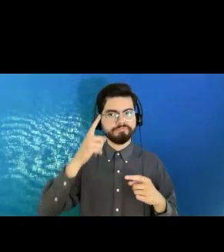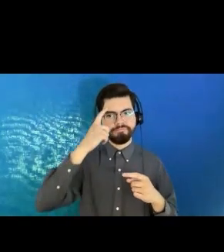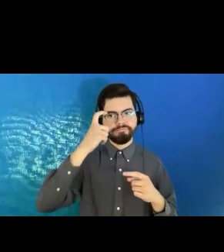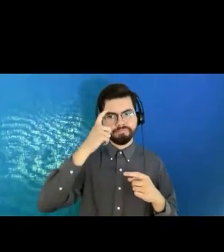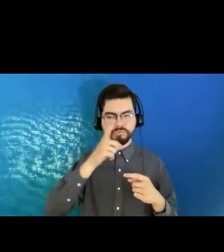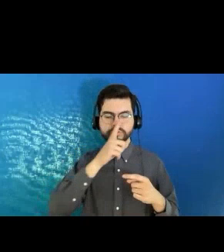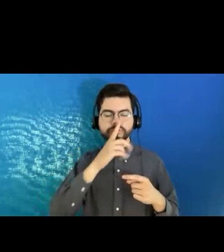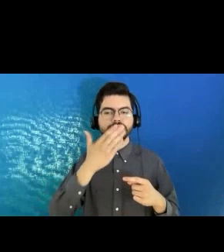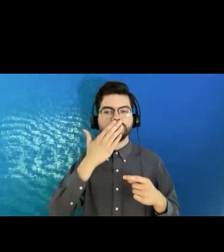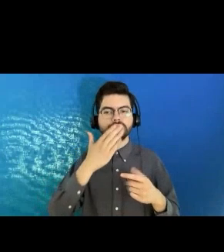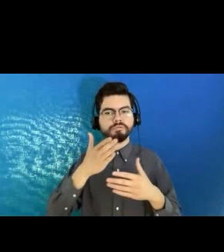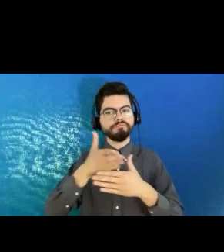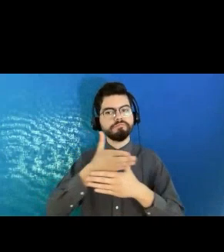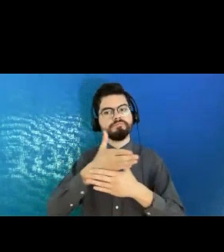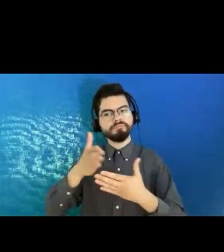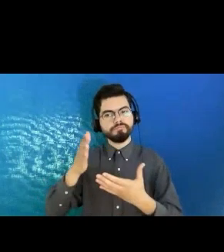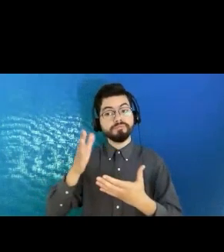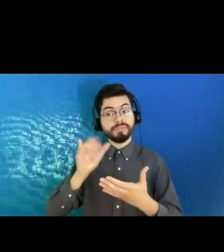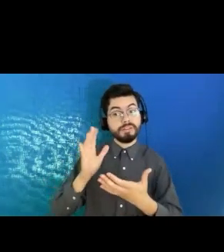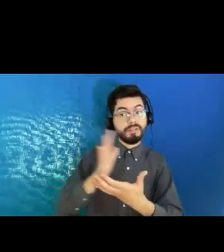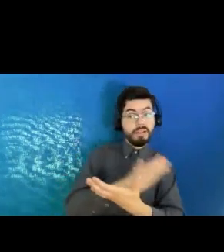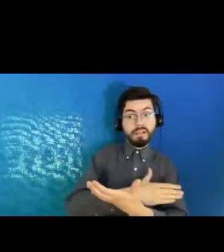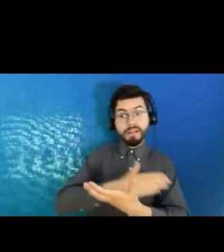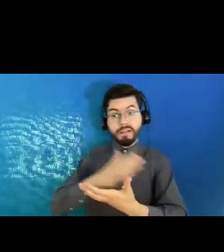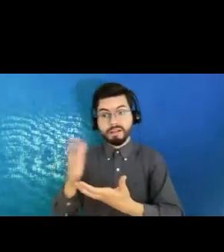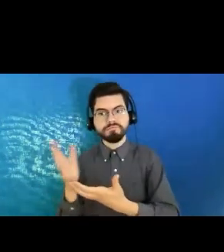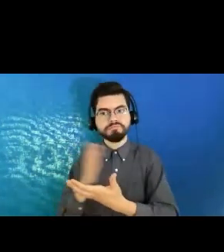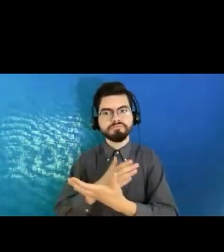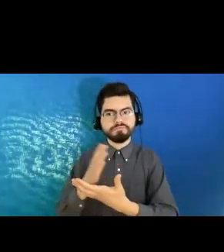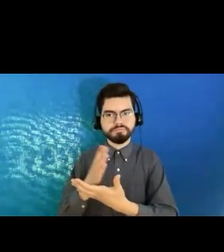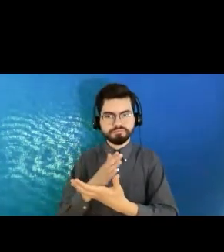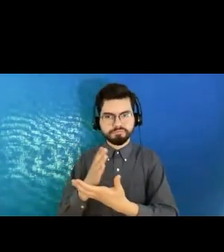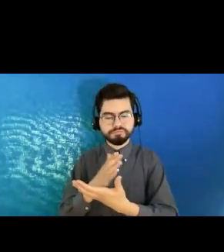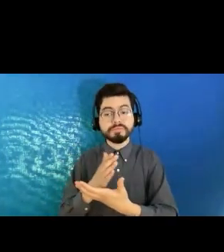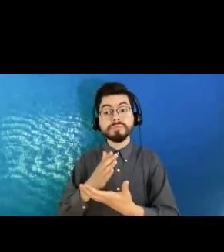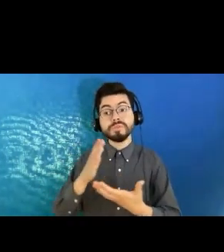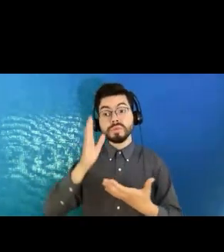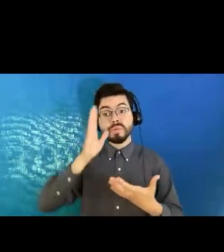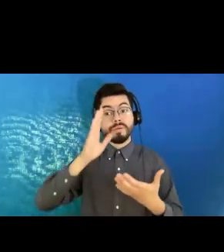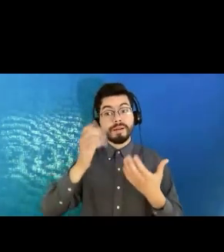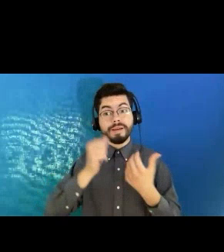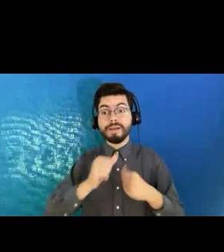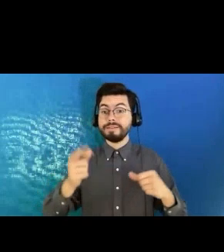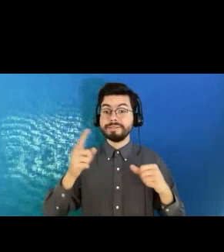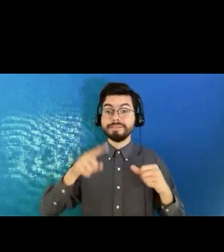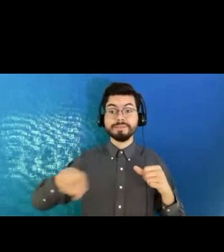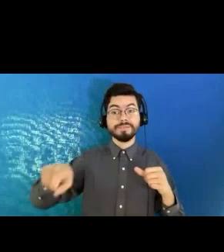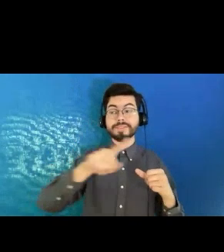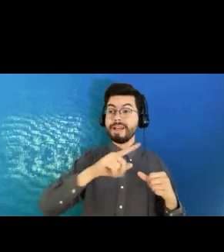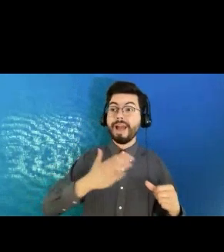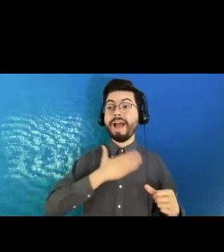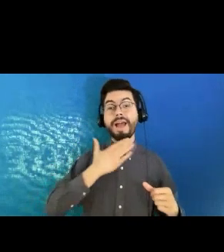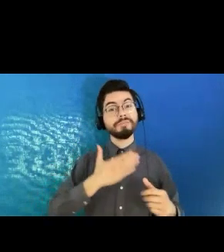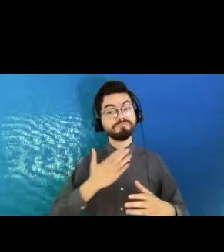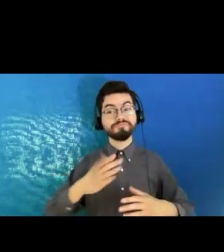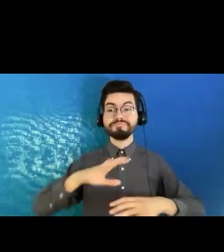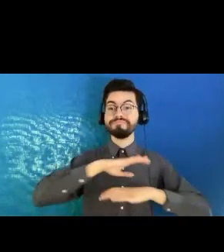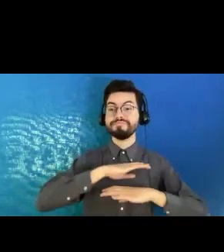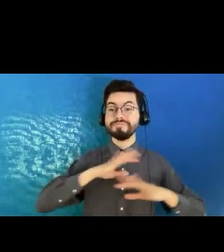you will. Probably nobody's going to be extremely happy about it, but we are sort of in the middle there because we are balancing all these